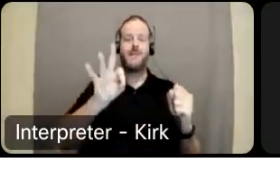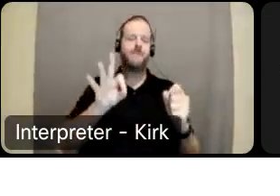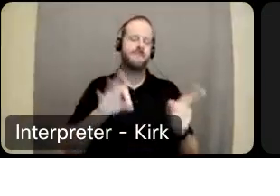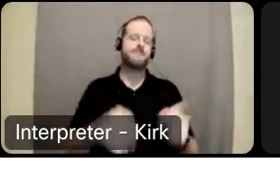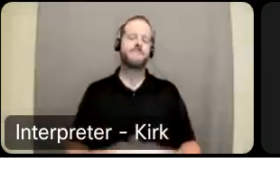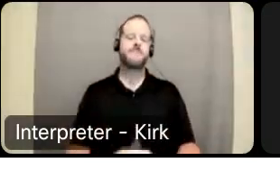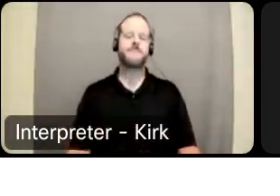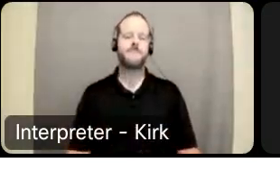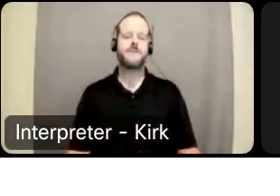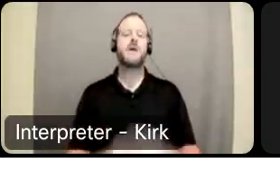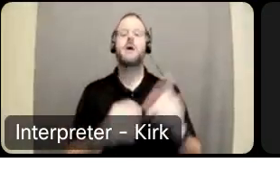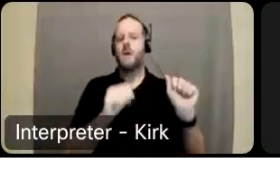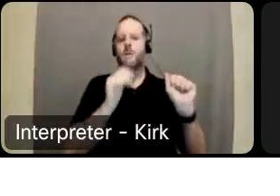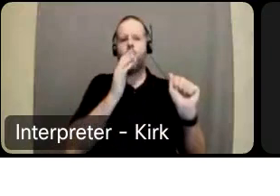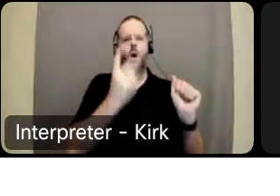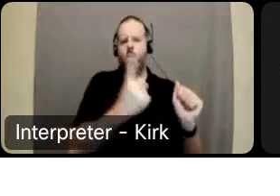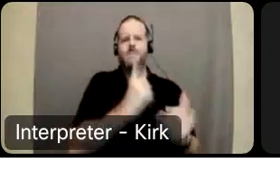them. They can only be helpful.